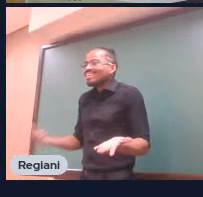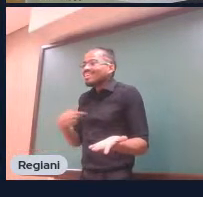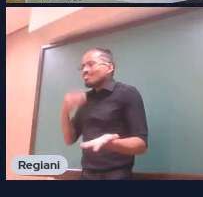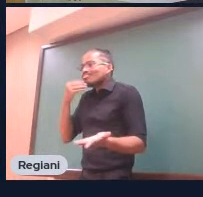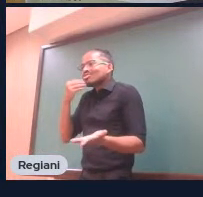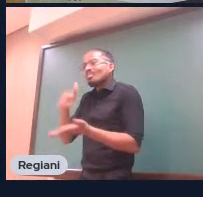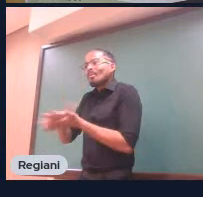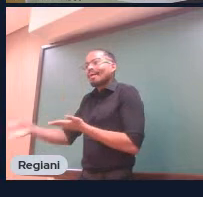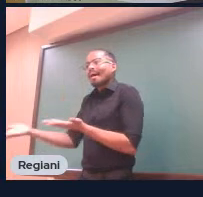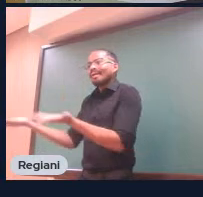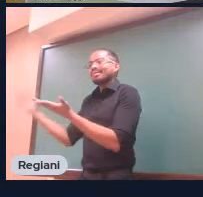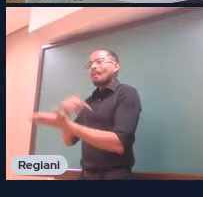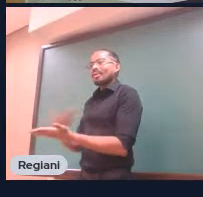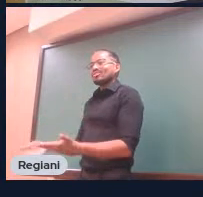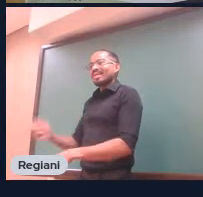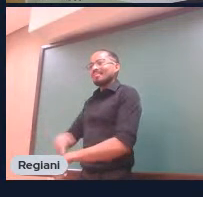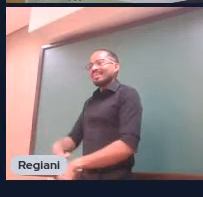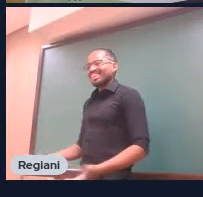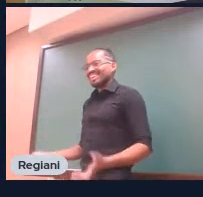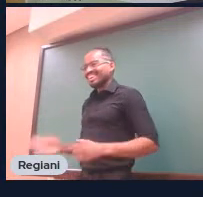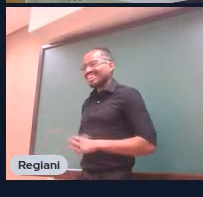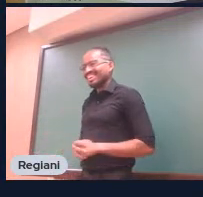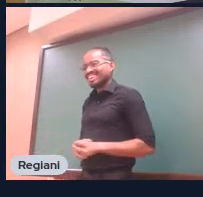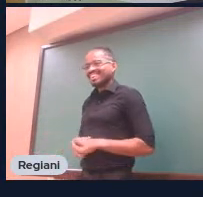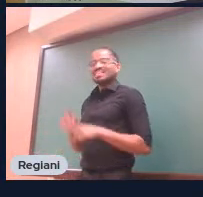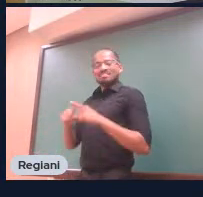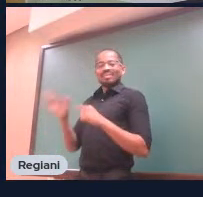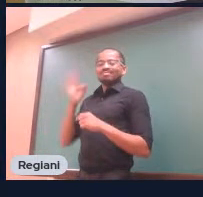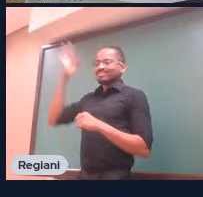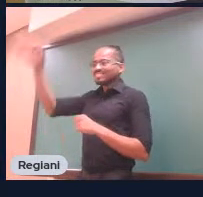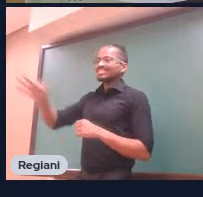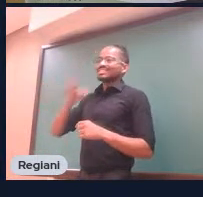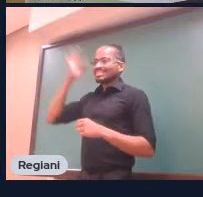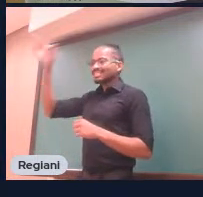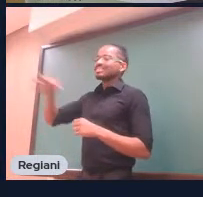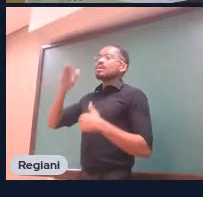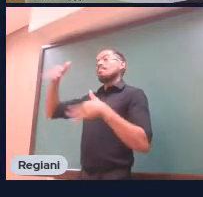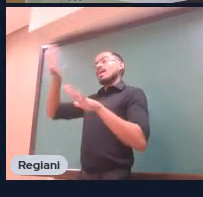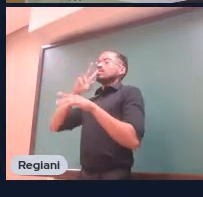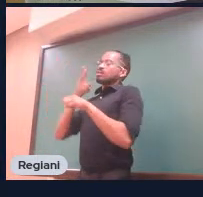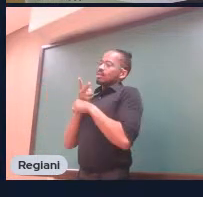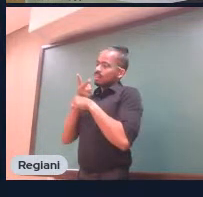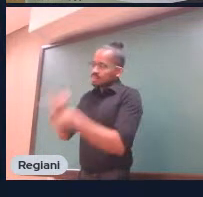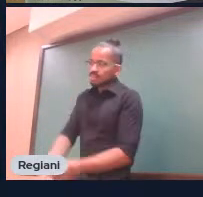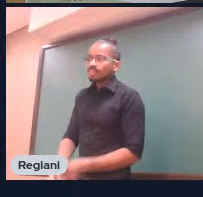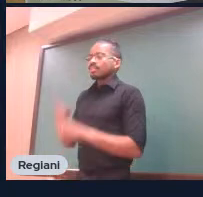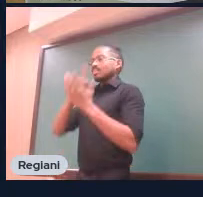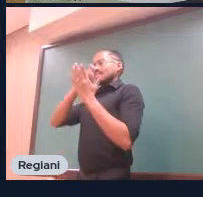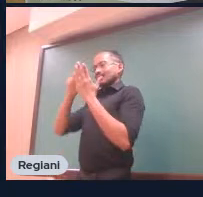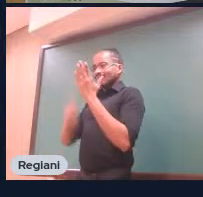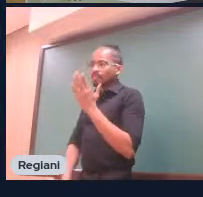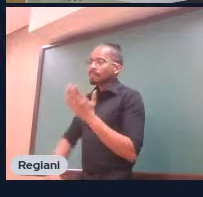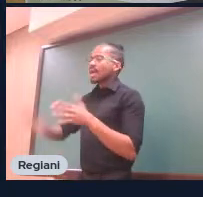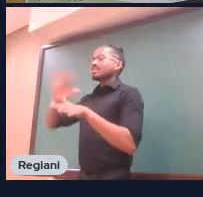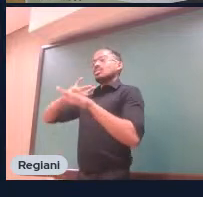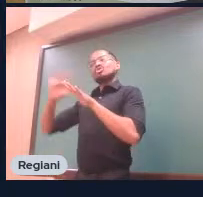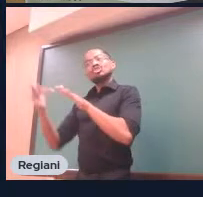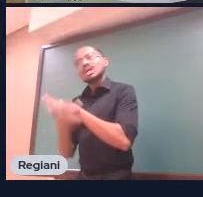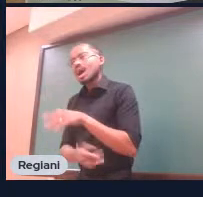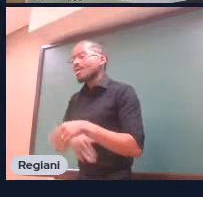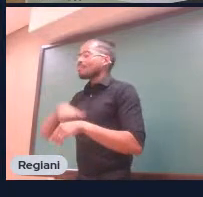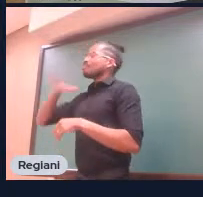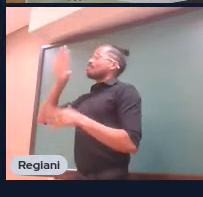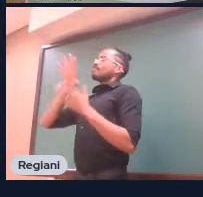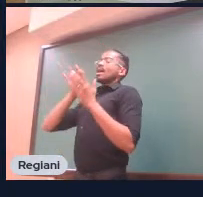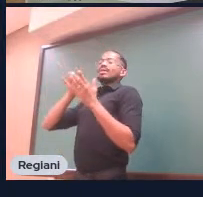So, future will be about search engines, e-commerce platforms, mobile apps, social networks, personal computers,